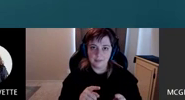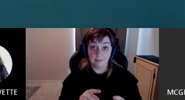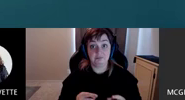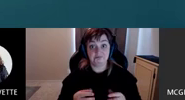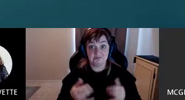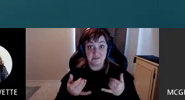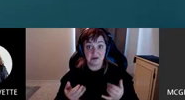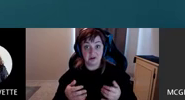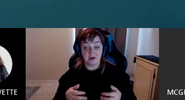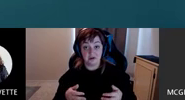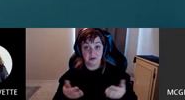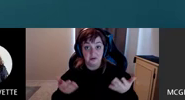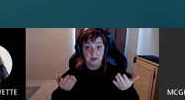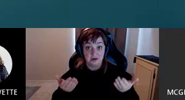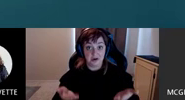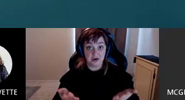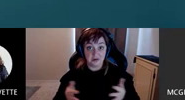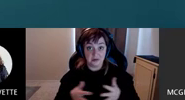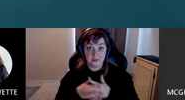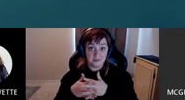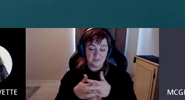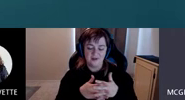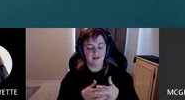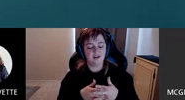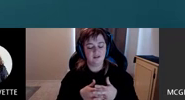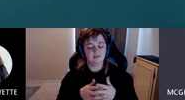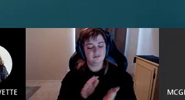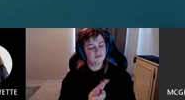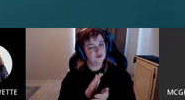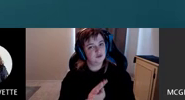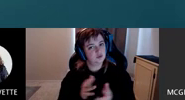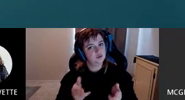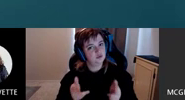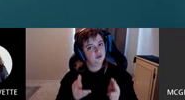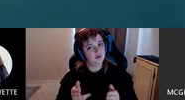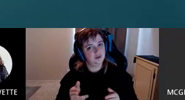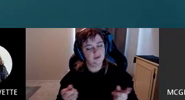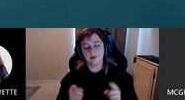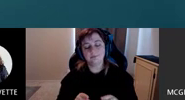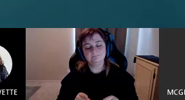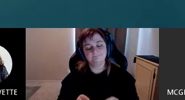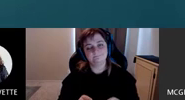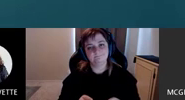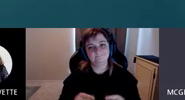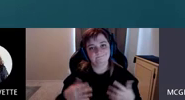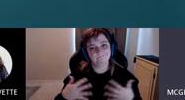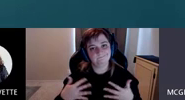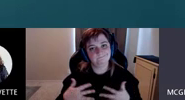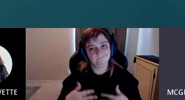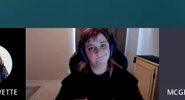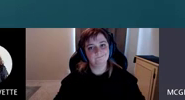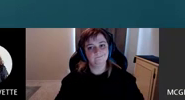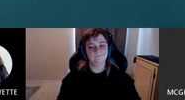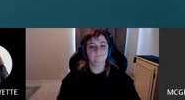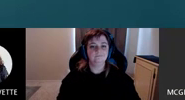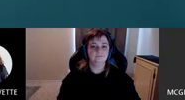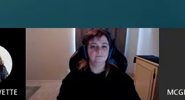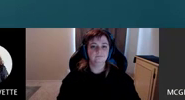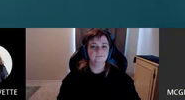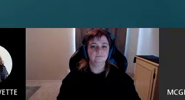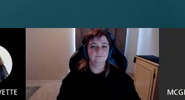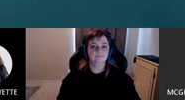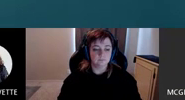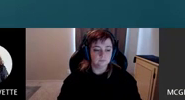it's like to be the one to be afraid. But when you're the one doing it, it's just less fearful. Sorry. Mm-hmm.